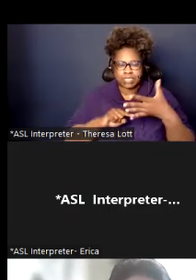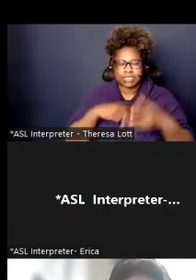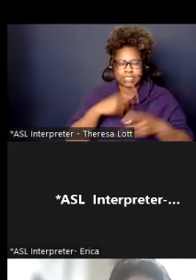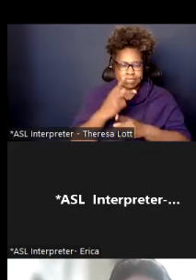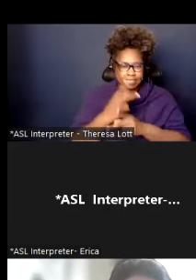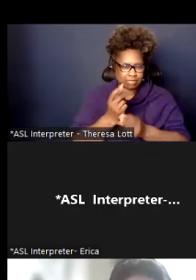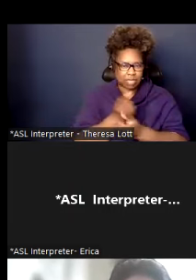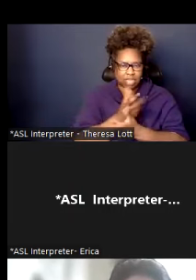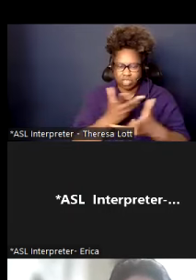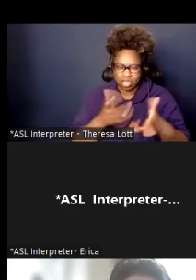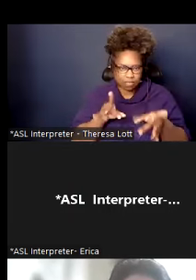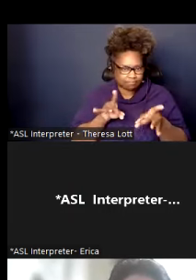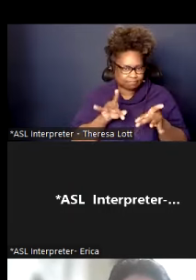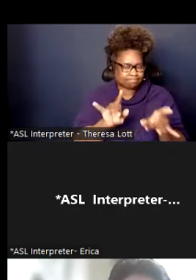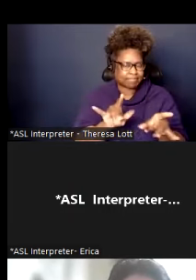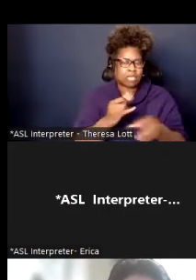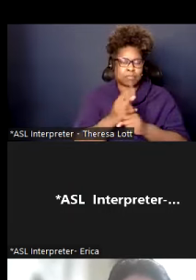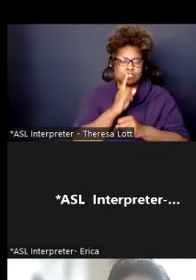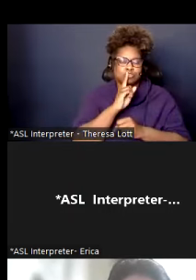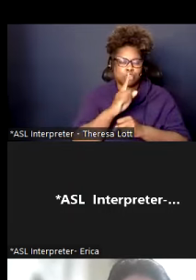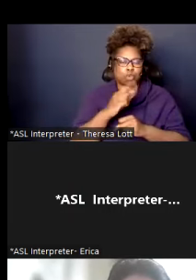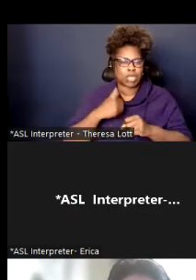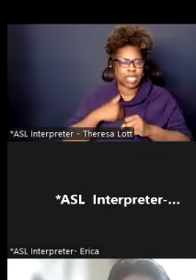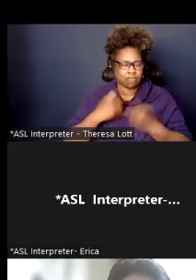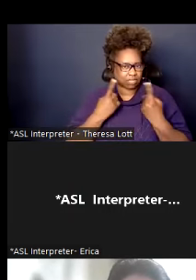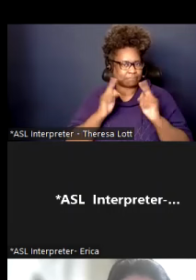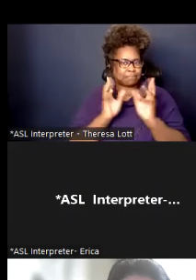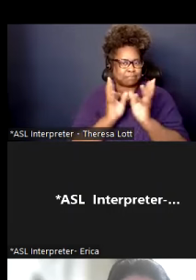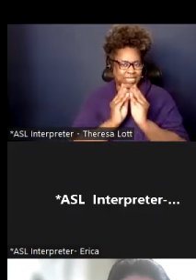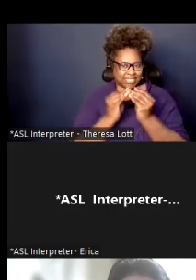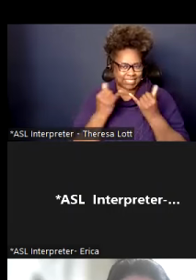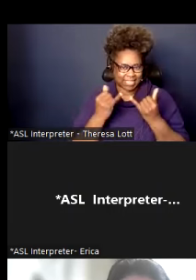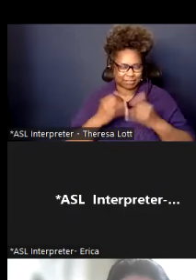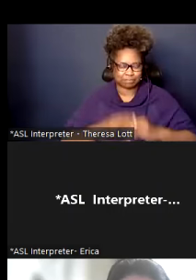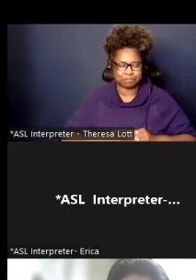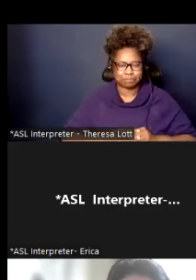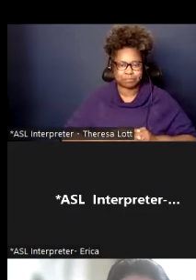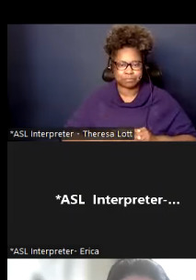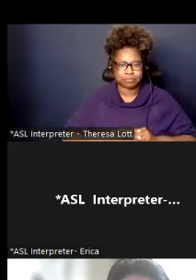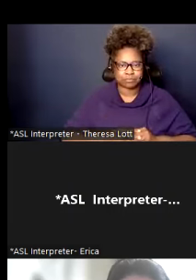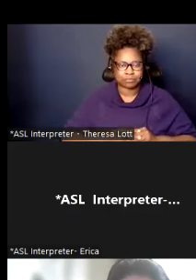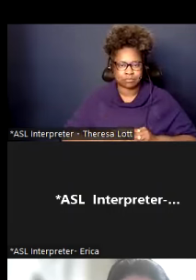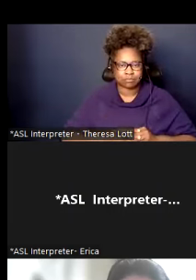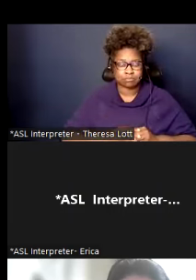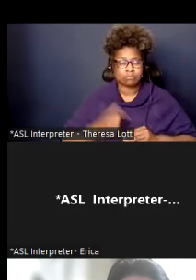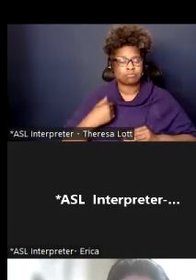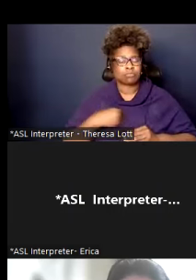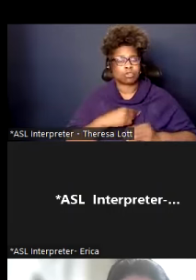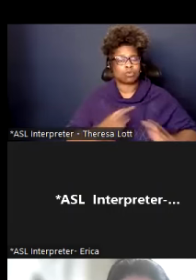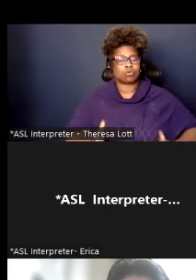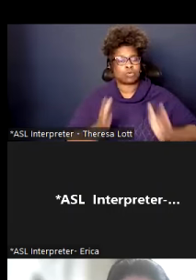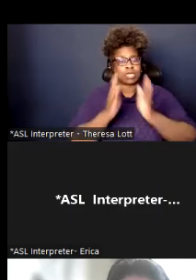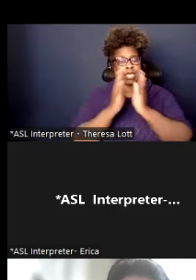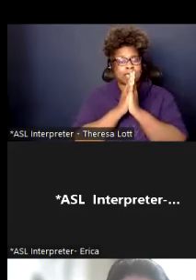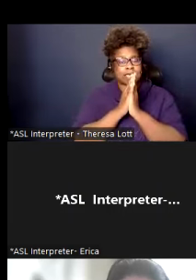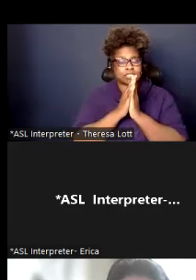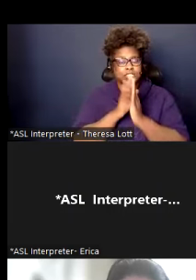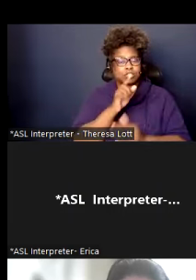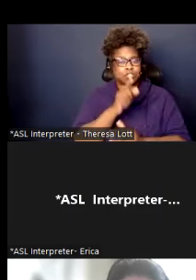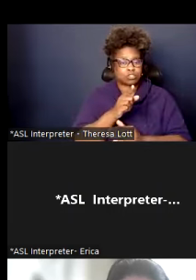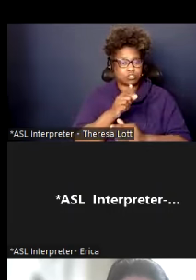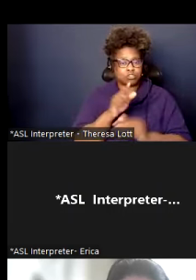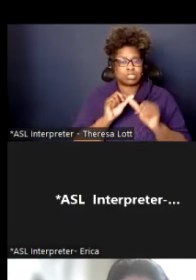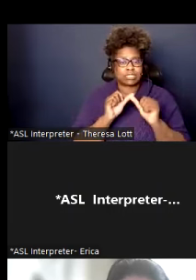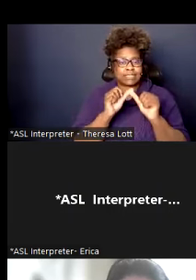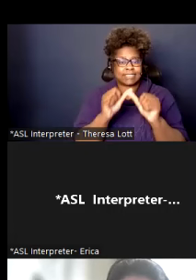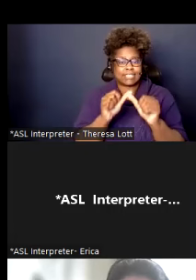on track and make sure we have a good and productive meeting today. We ask that you keep on mute unless